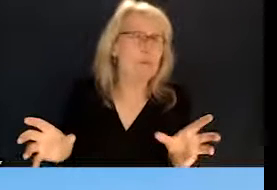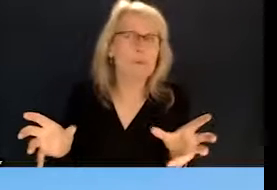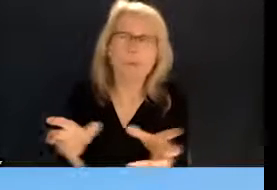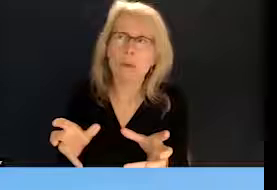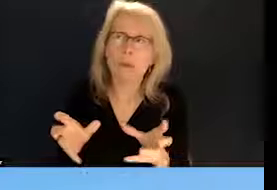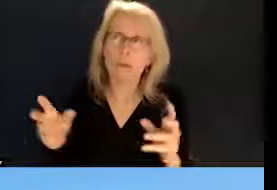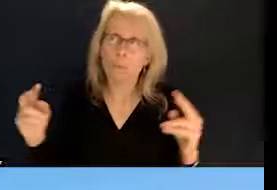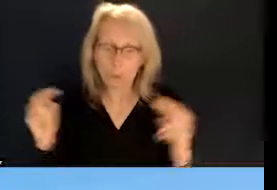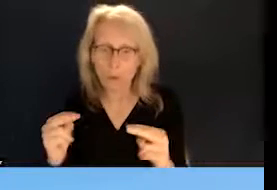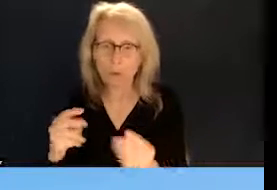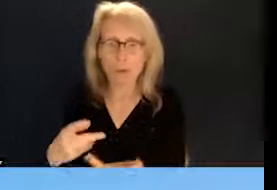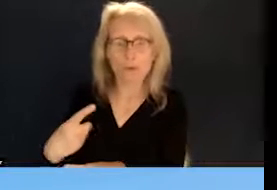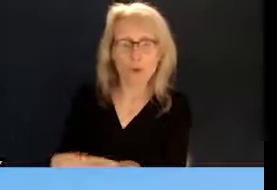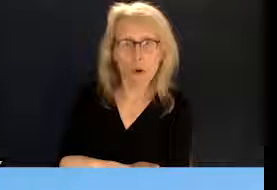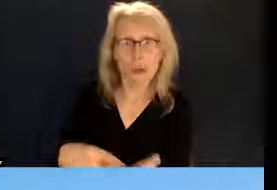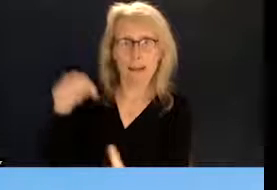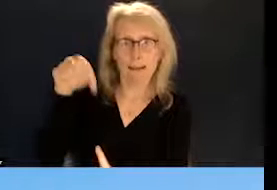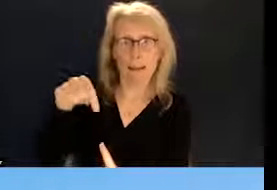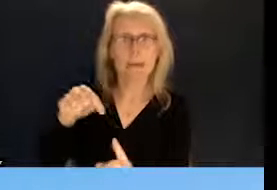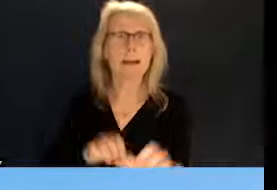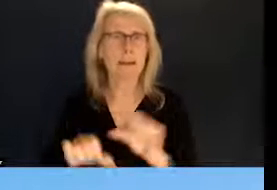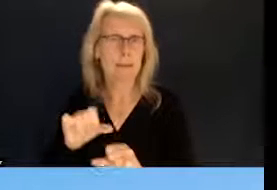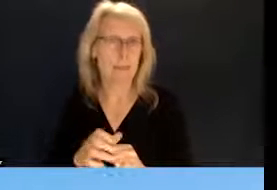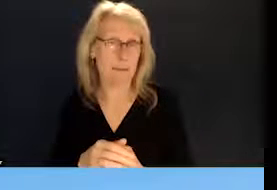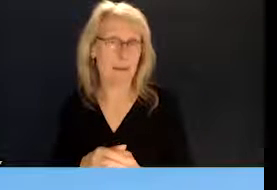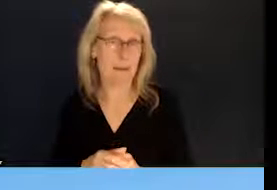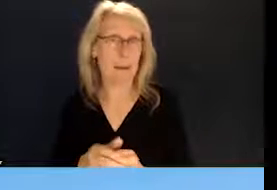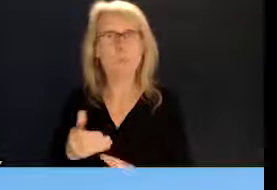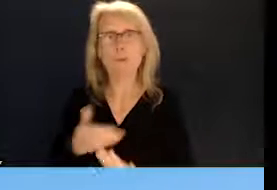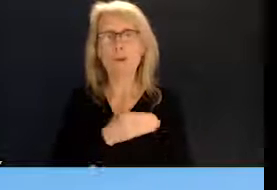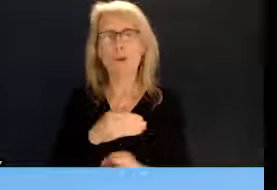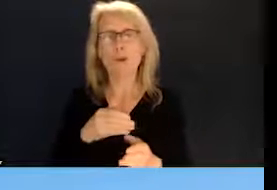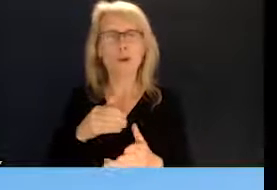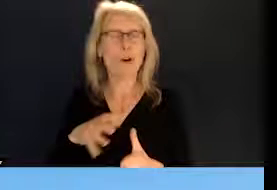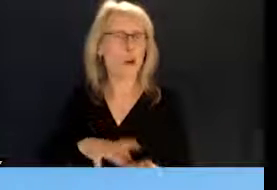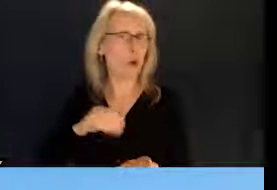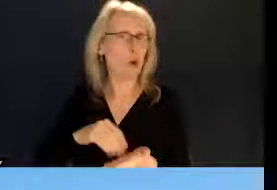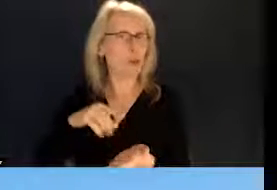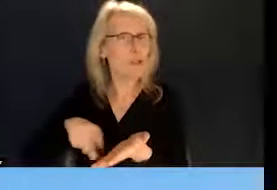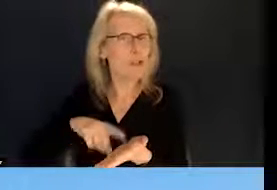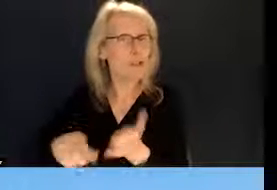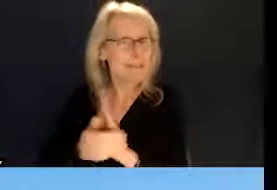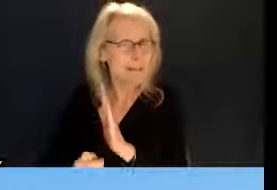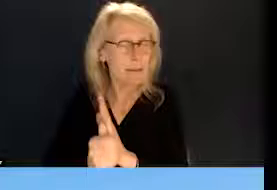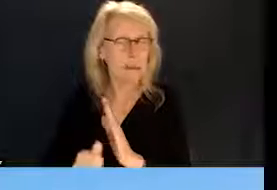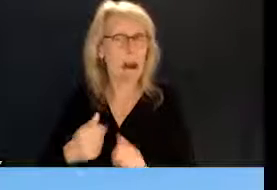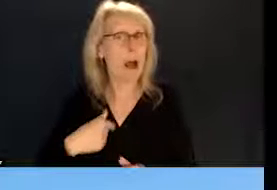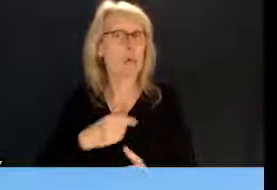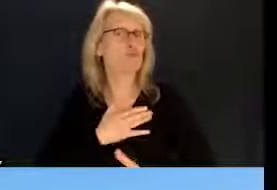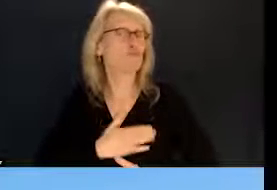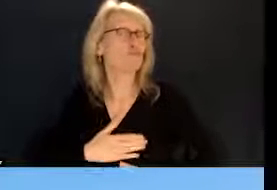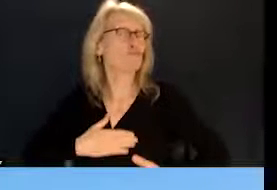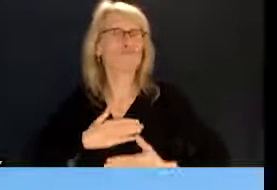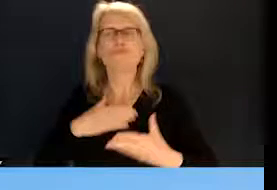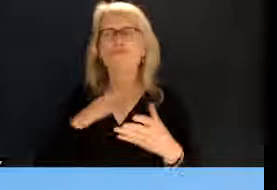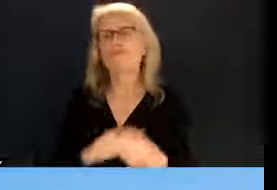scientists. And it's important to remember that even before I was academically trained as a scientist, I was a storyteller, just like everybody